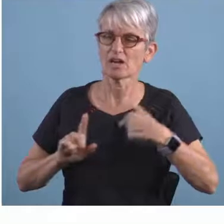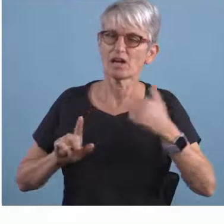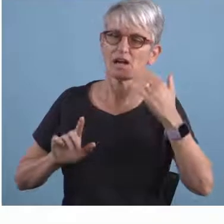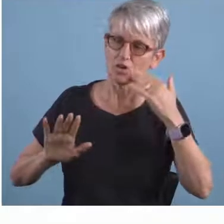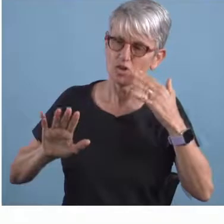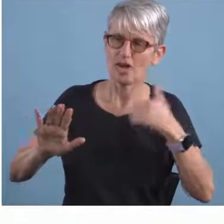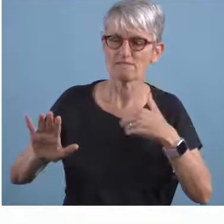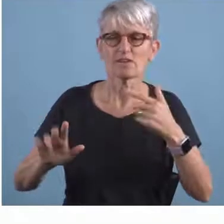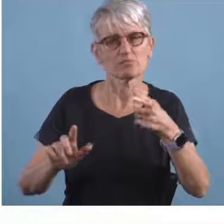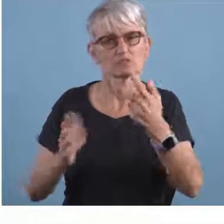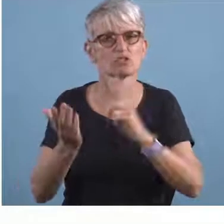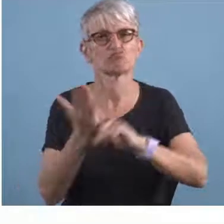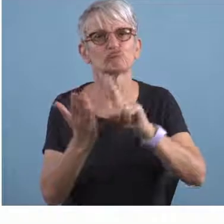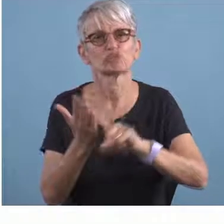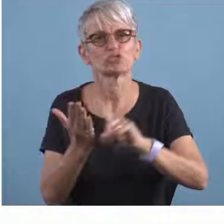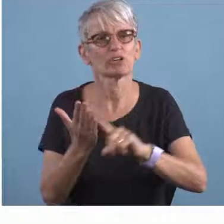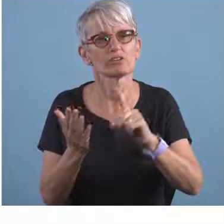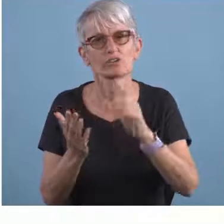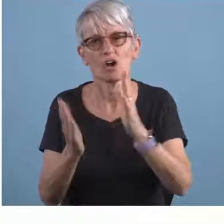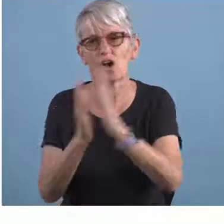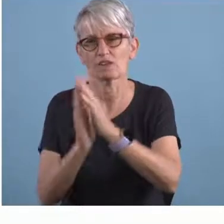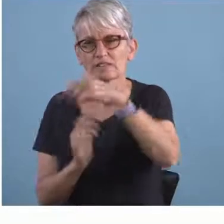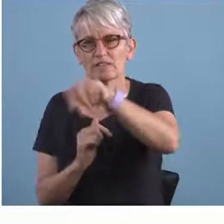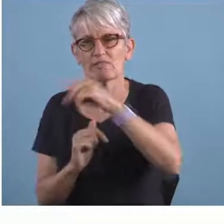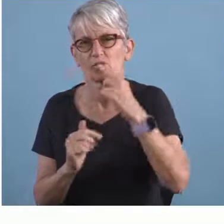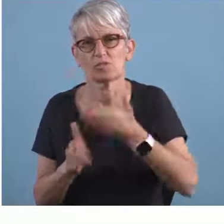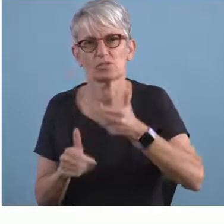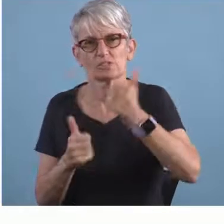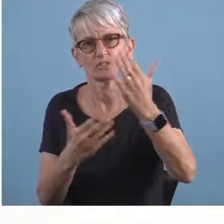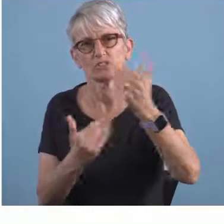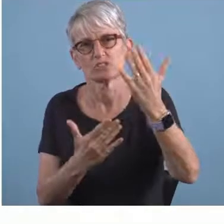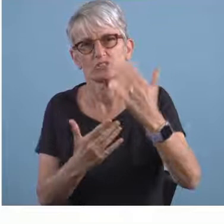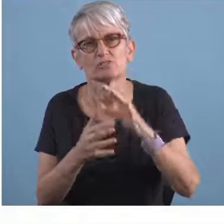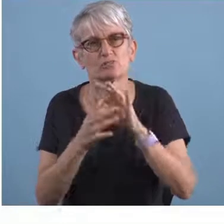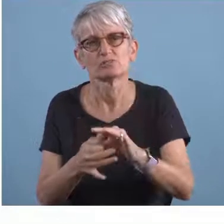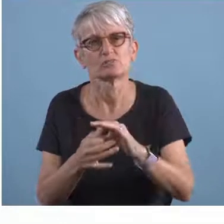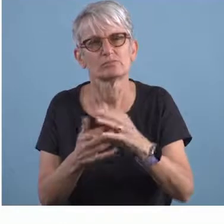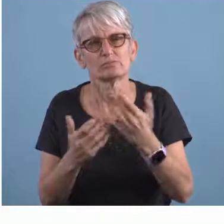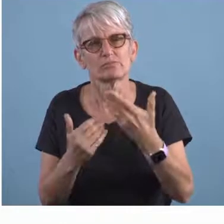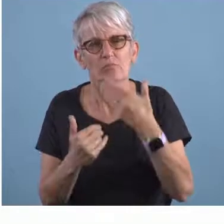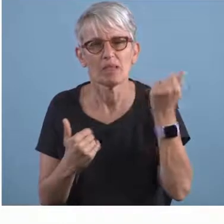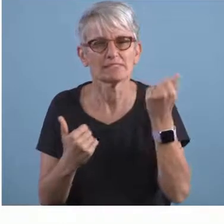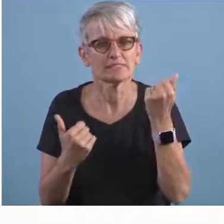I would look it to them for some suggestions on the best